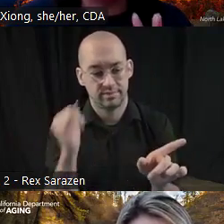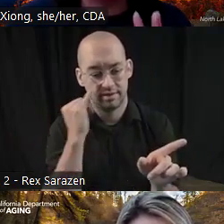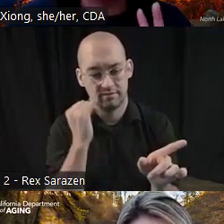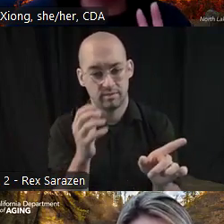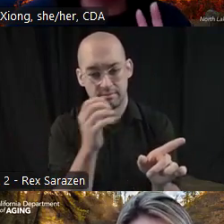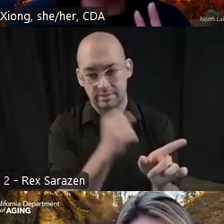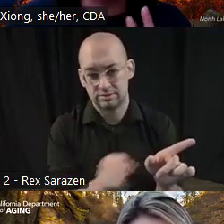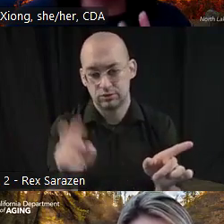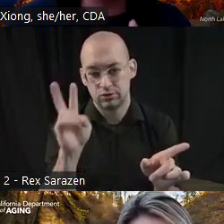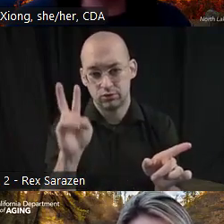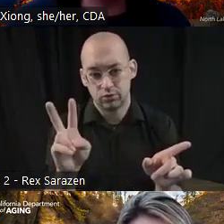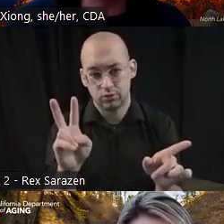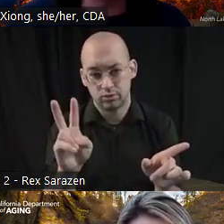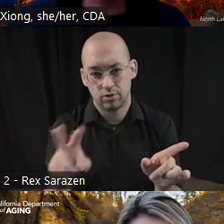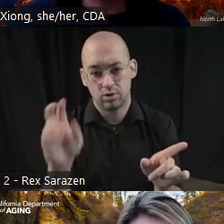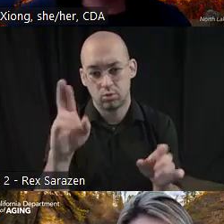more